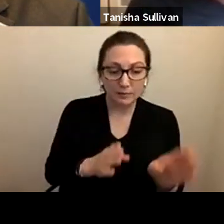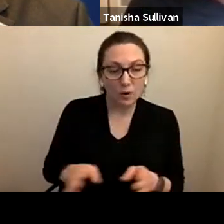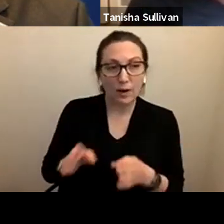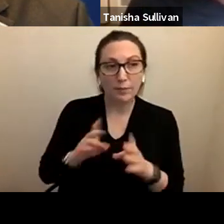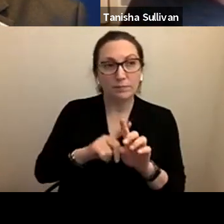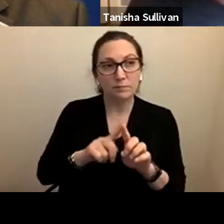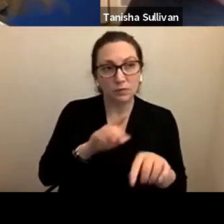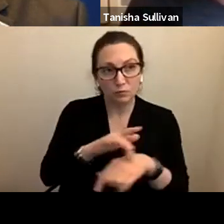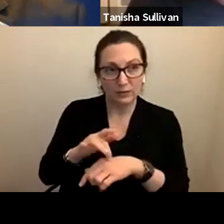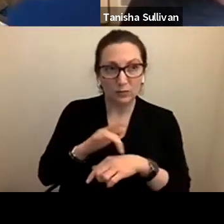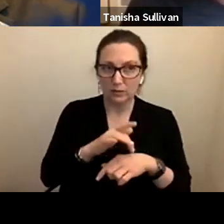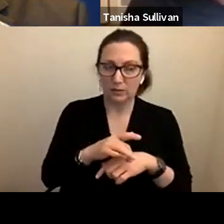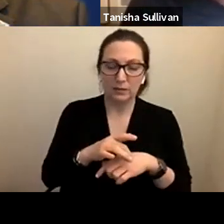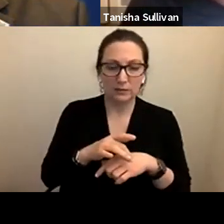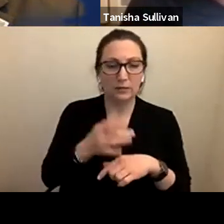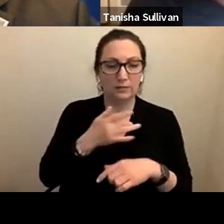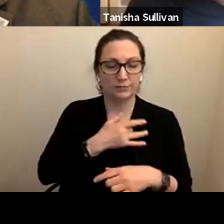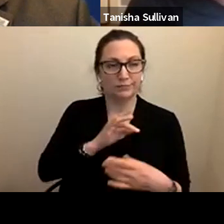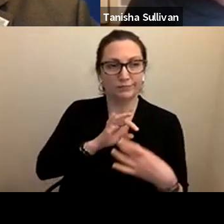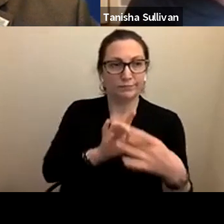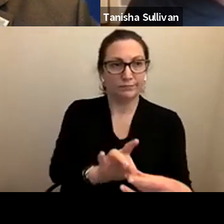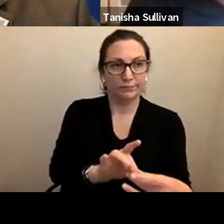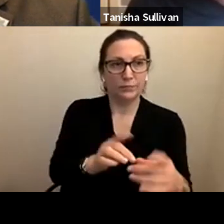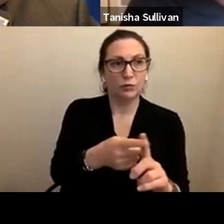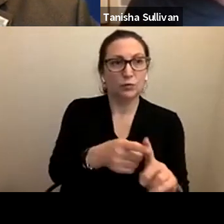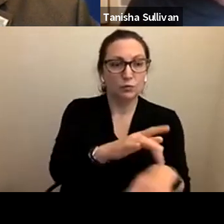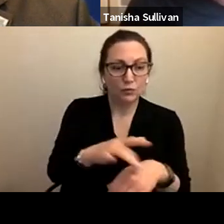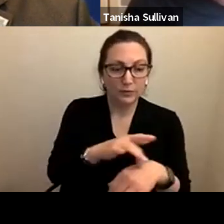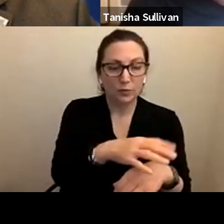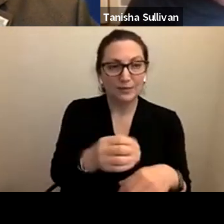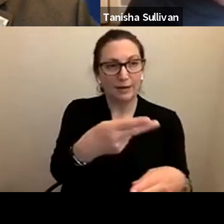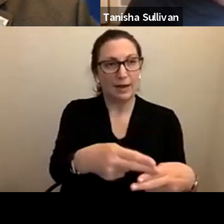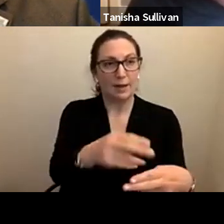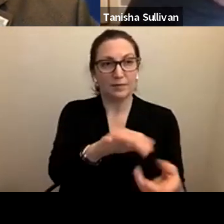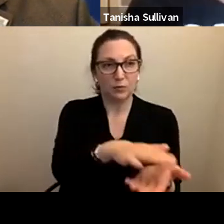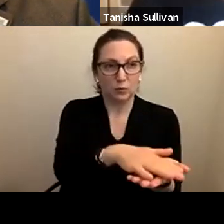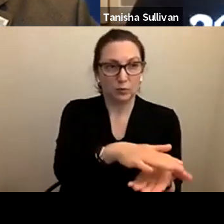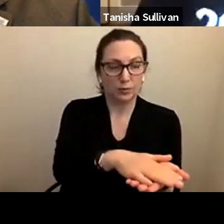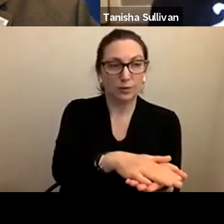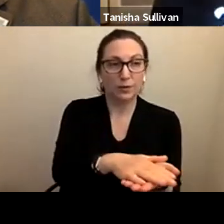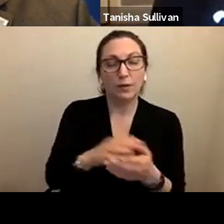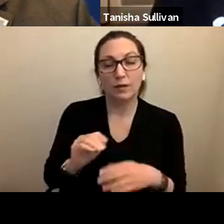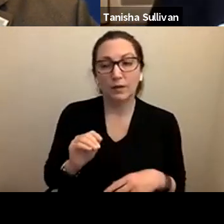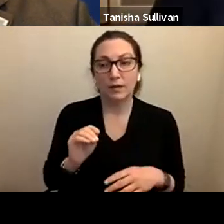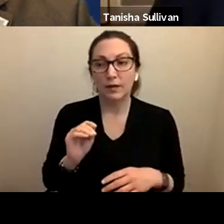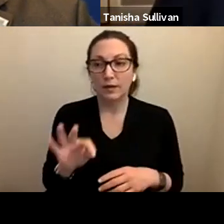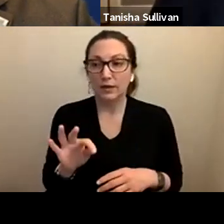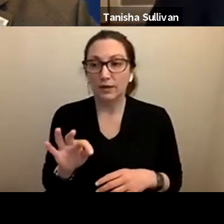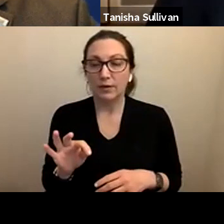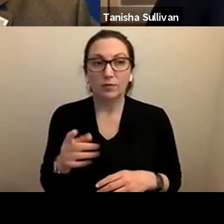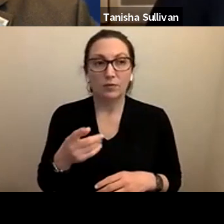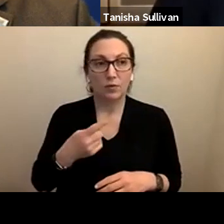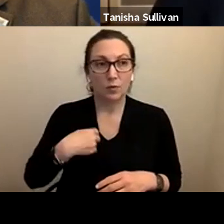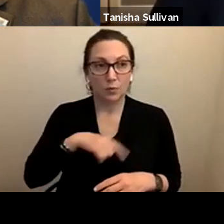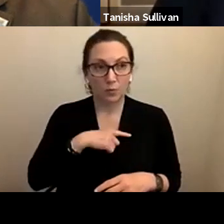they are often very much connected to the resources and the status of the school. So if we were to potentially look at